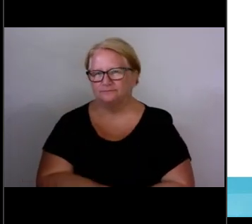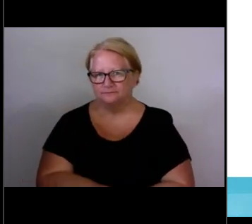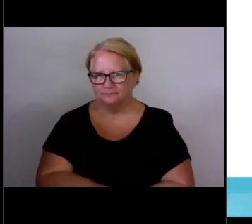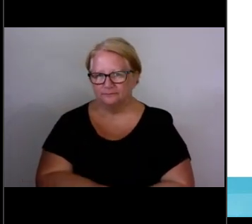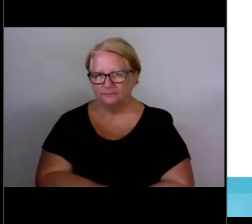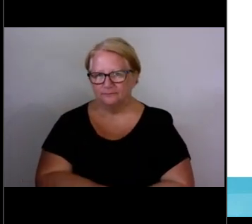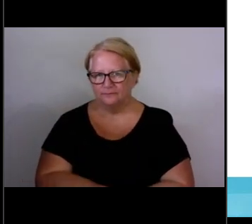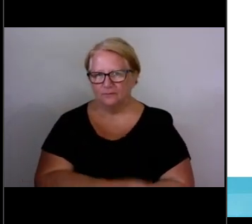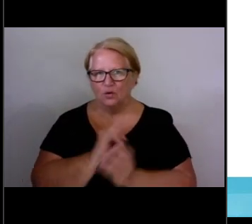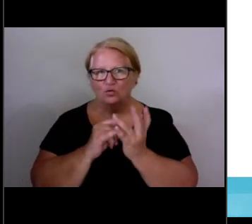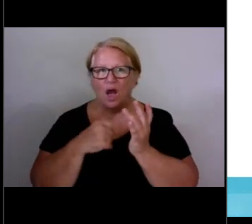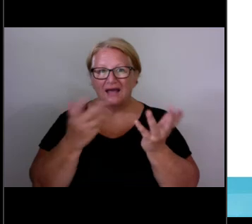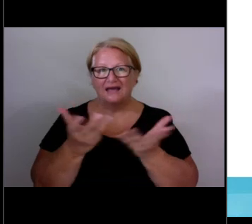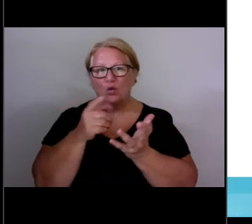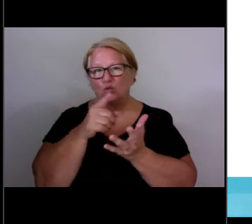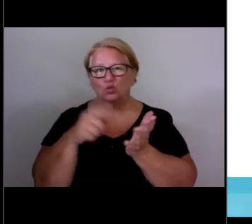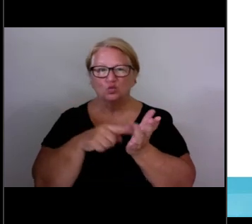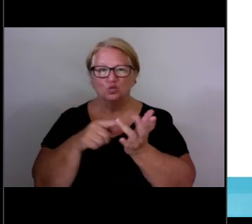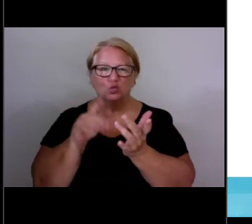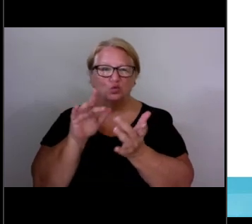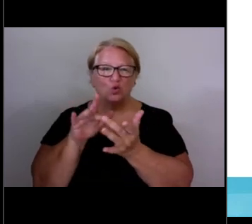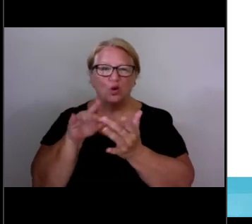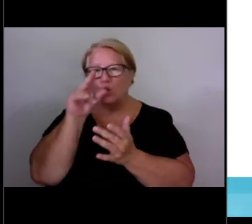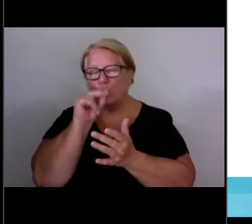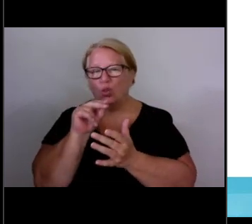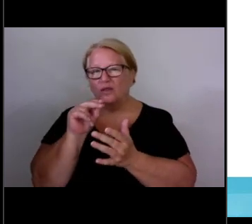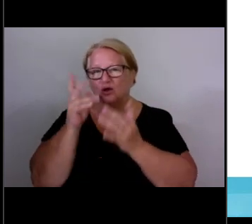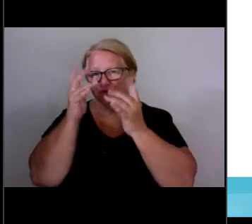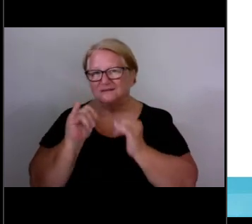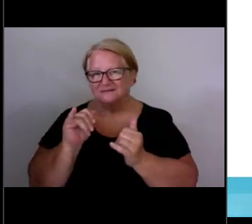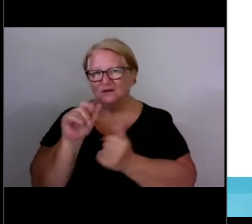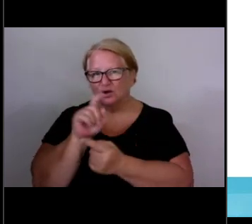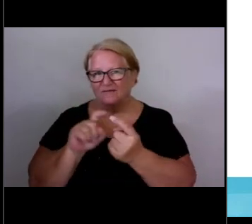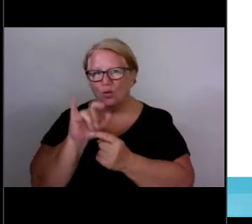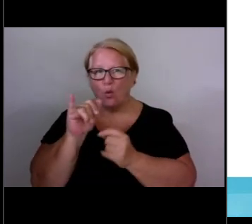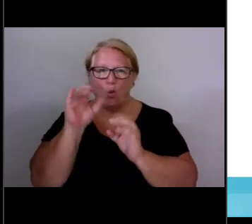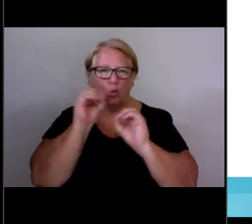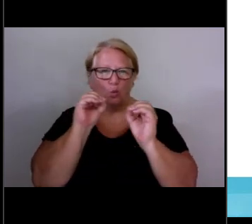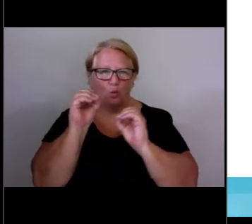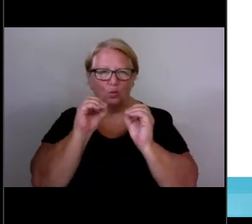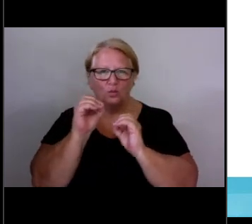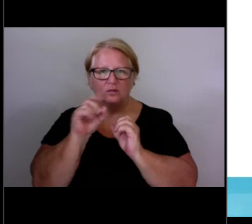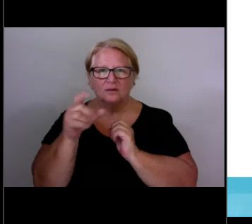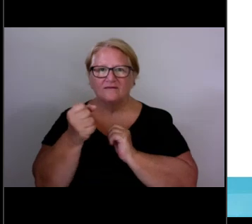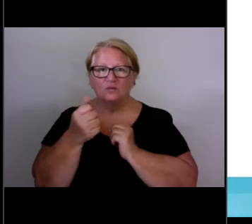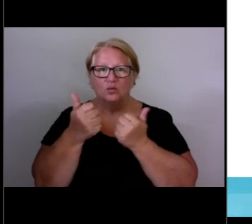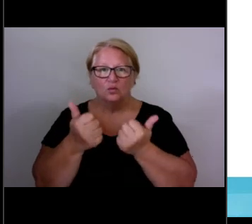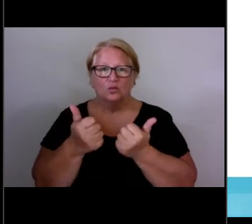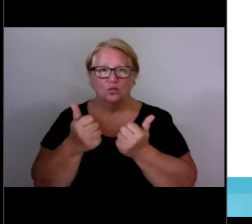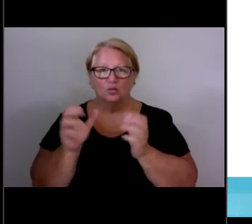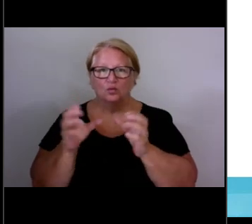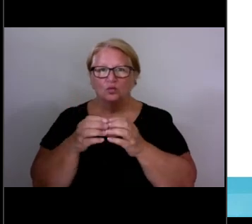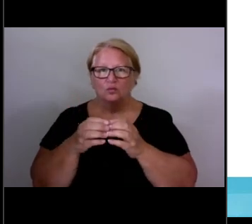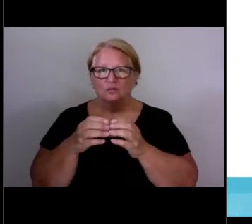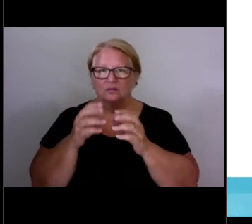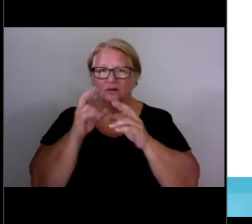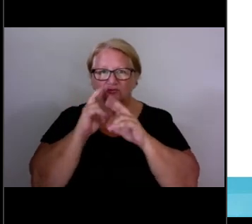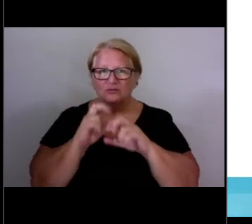you to do is either reach out to Youth Justice Conferencing or to Google it. There is a good body of research